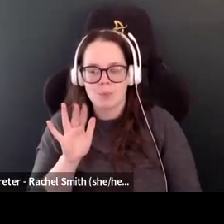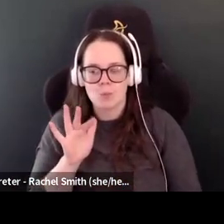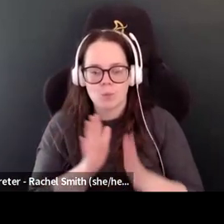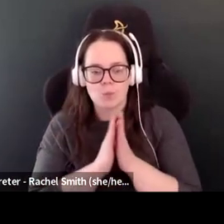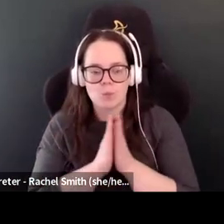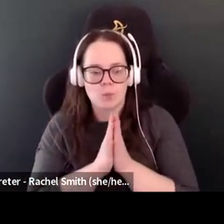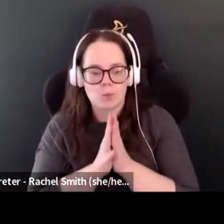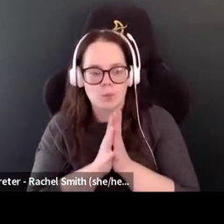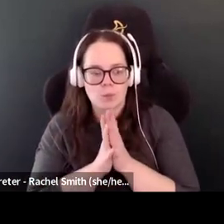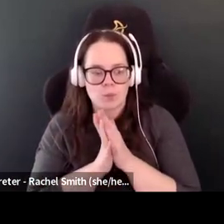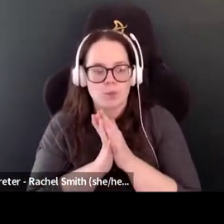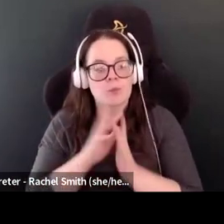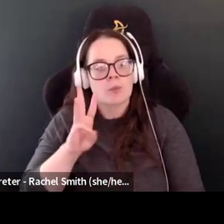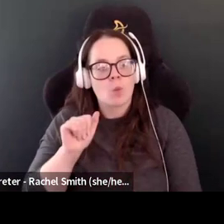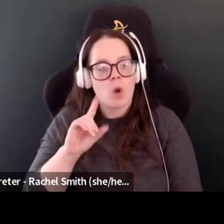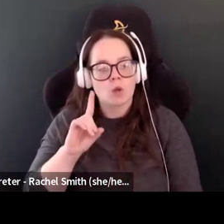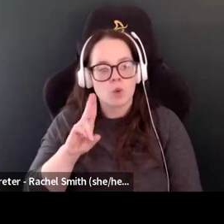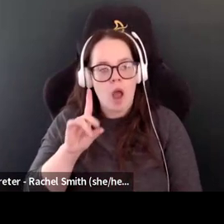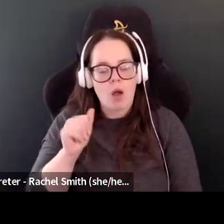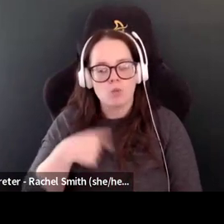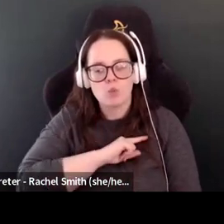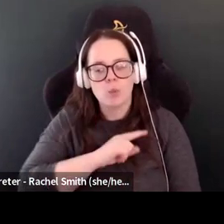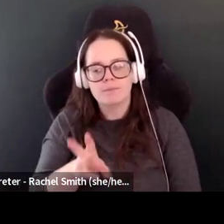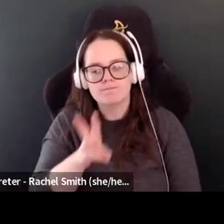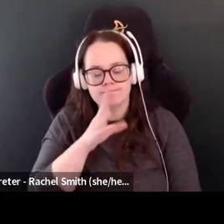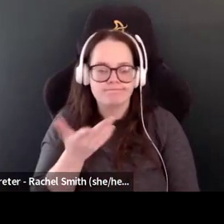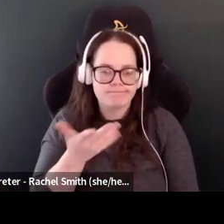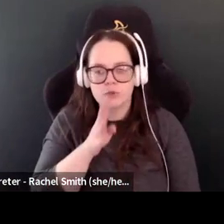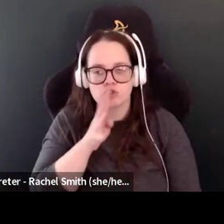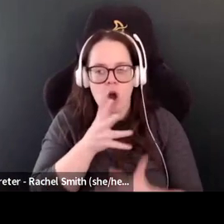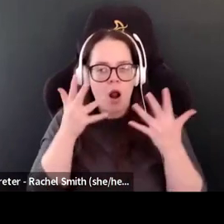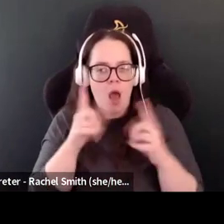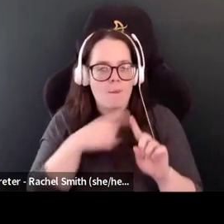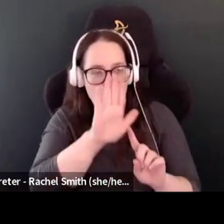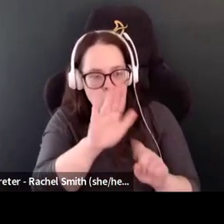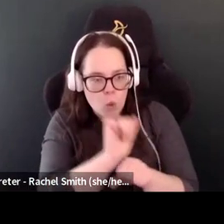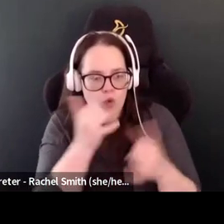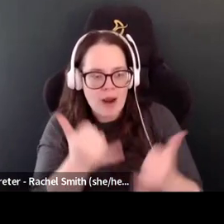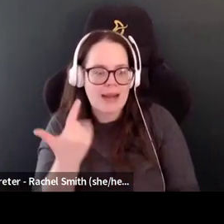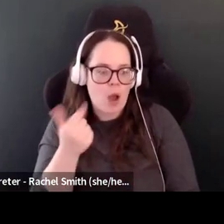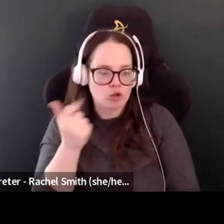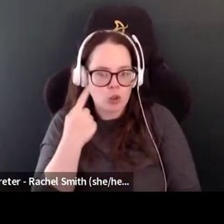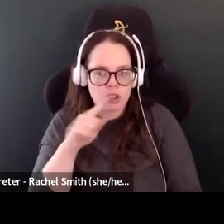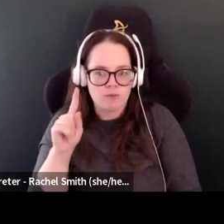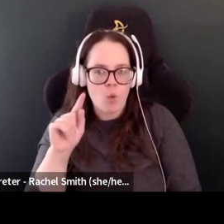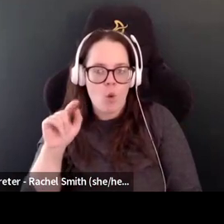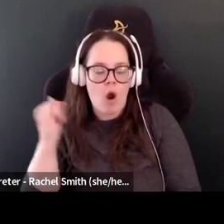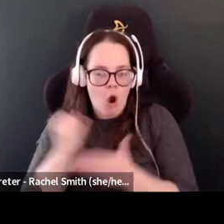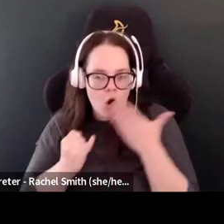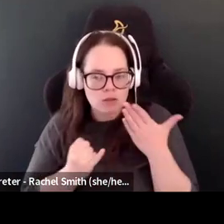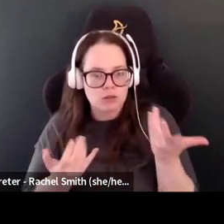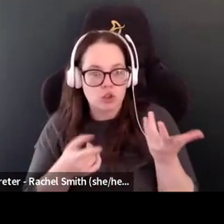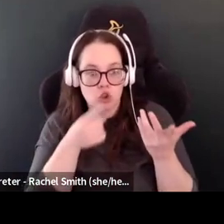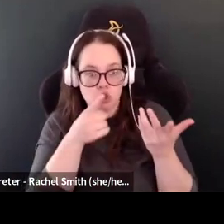Waduda, we've spoken a lot about your work right now at Georgians for the Arts. In some ways, you're